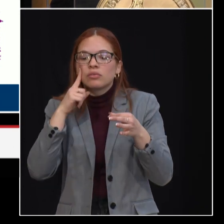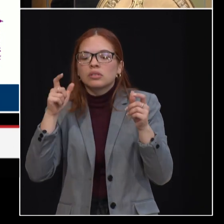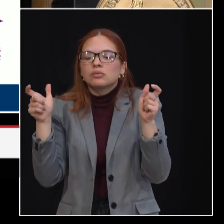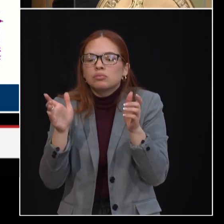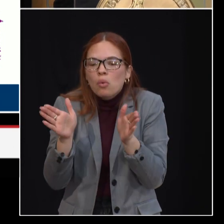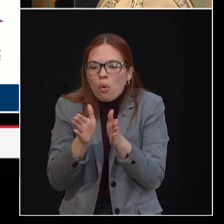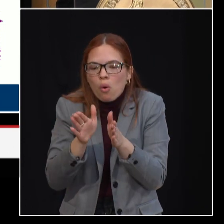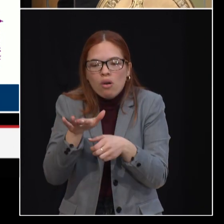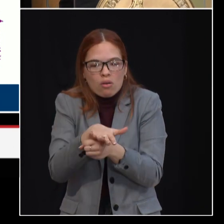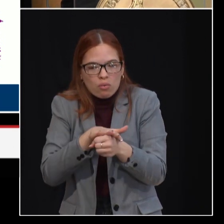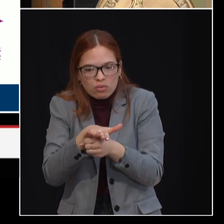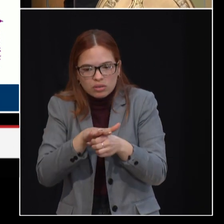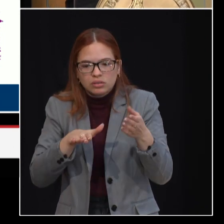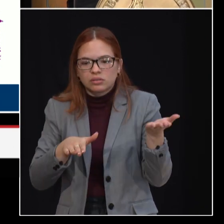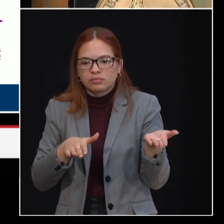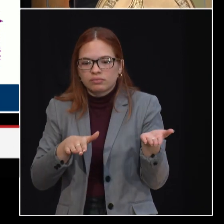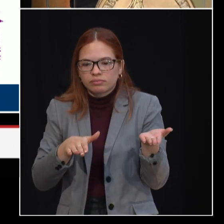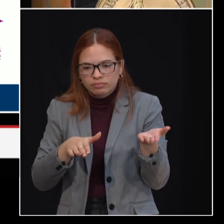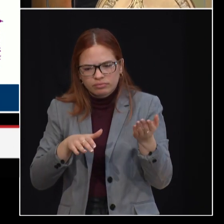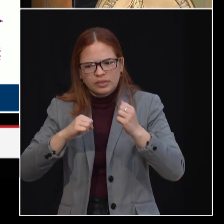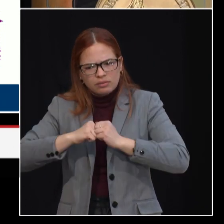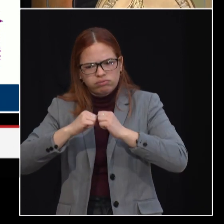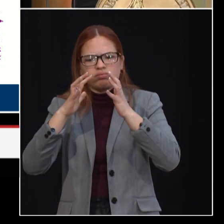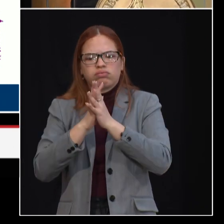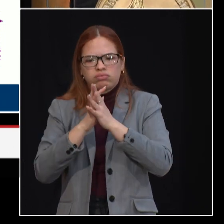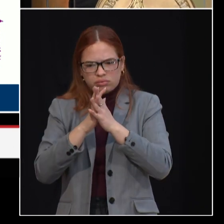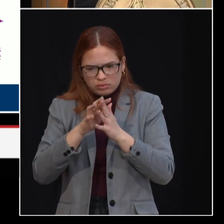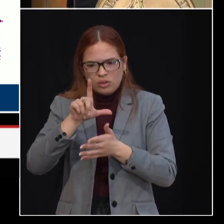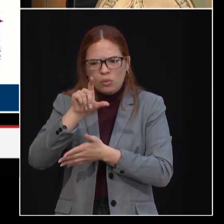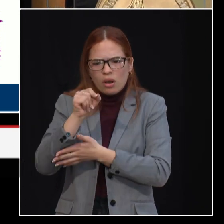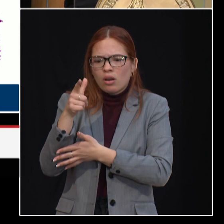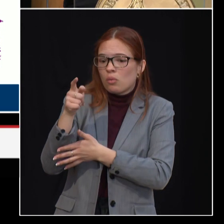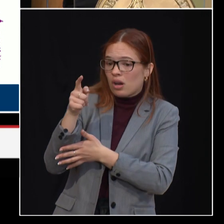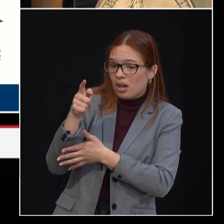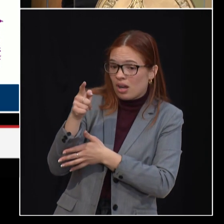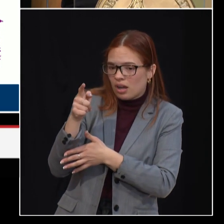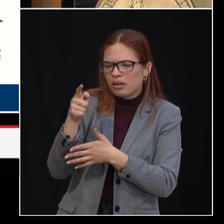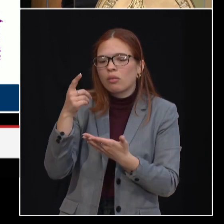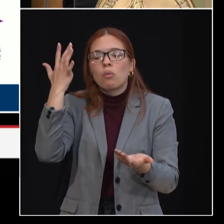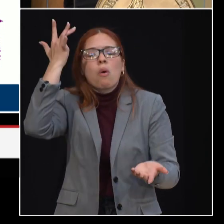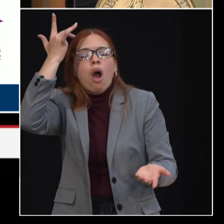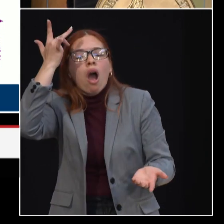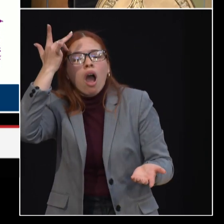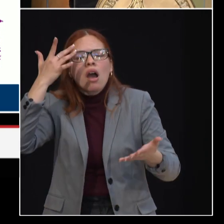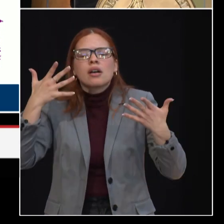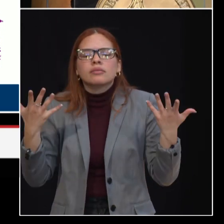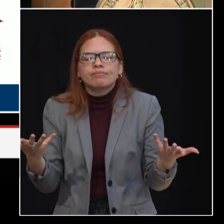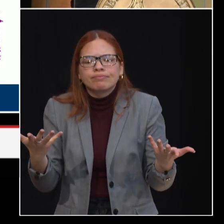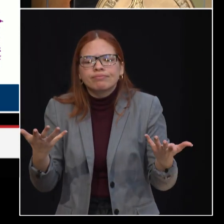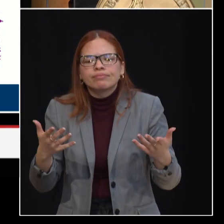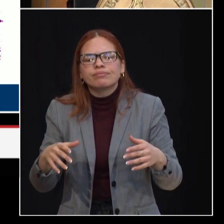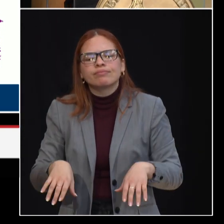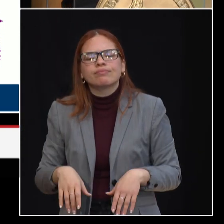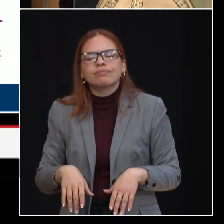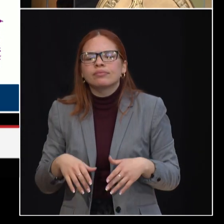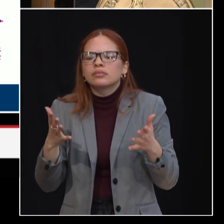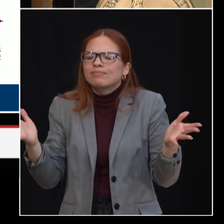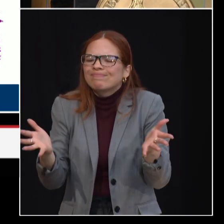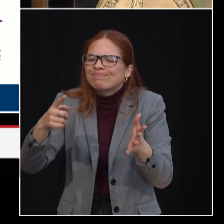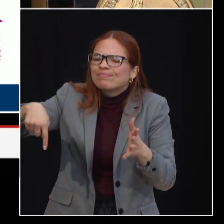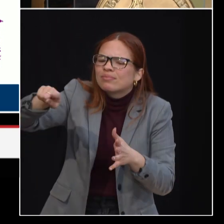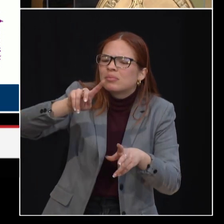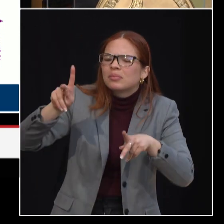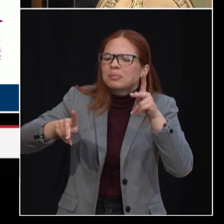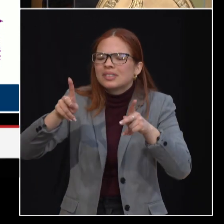as a purposeful effort to engage, highlight, and promote businesses owned and operated by historically underrepresented groups.